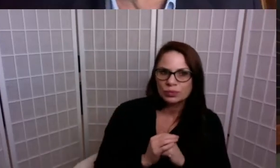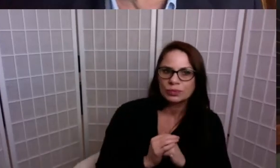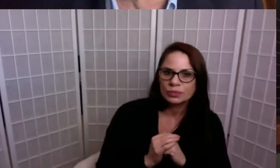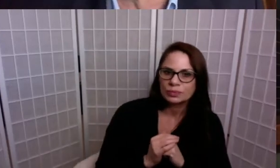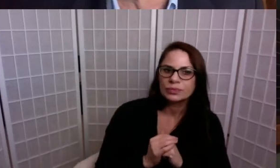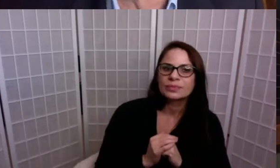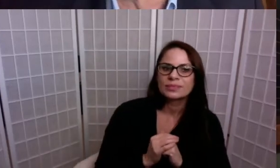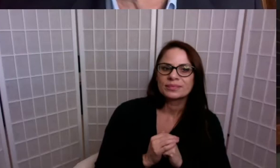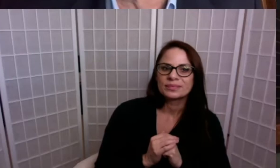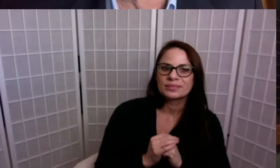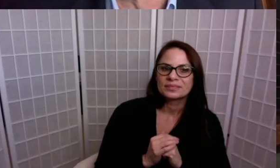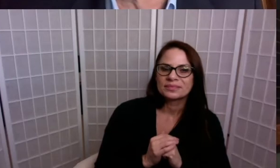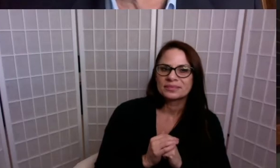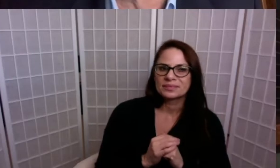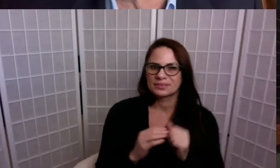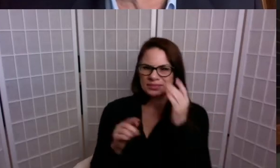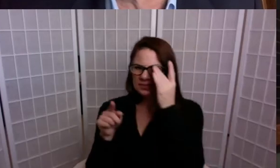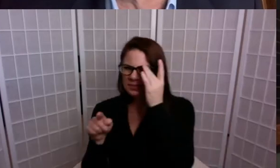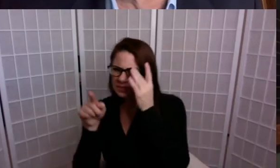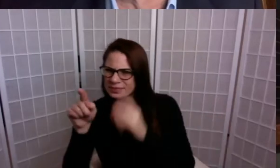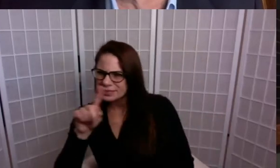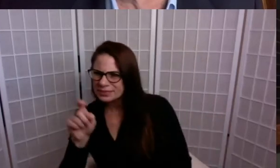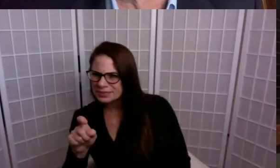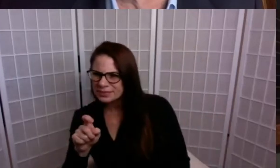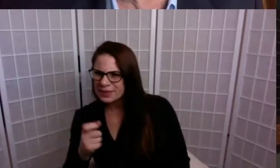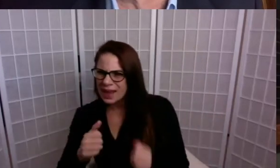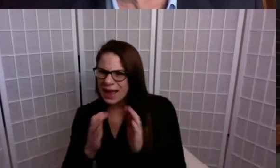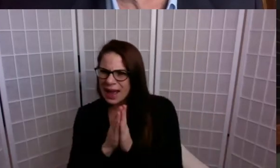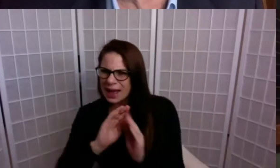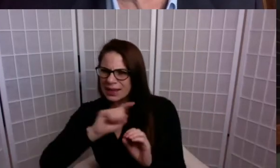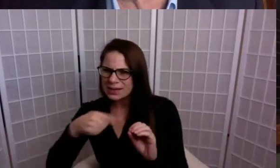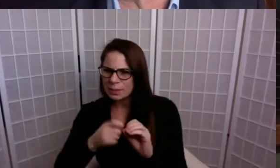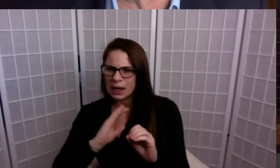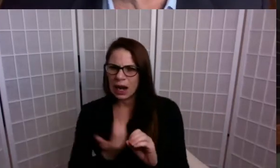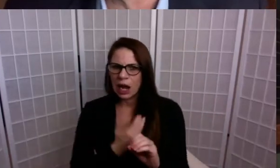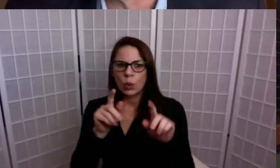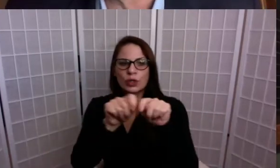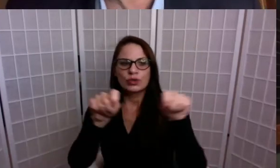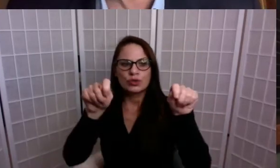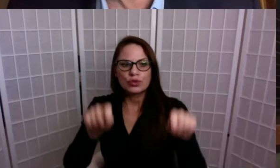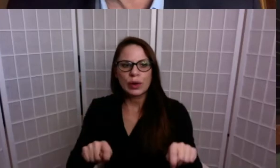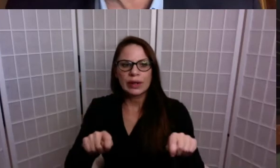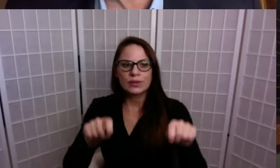Okay, a couple of questions. One asked about our transcripts. I'd say if you're interested in our transcripts, go to